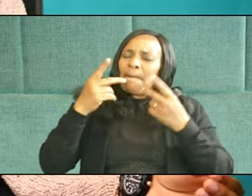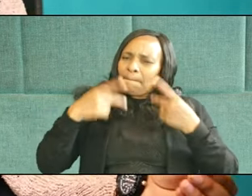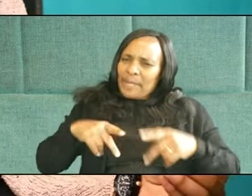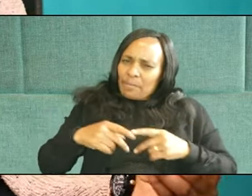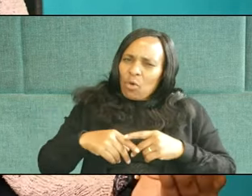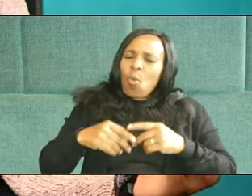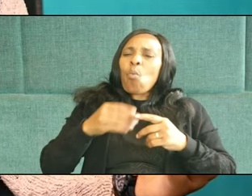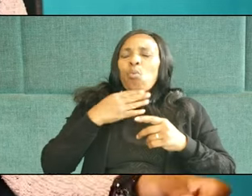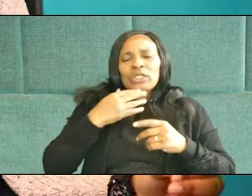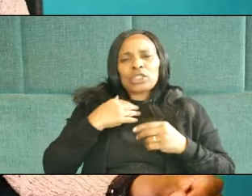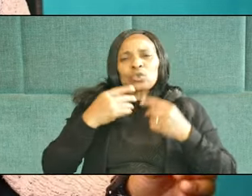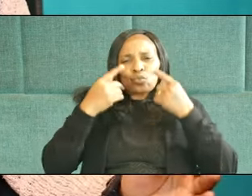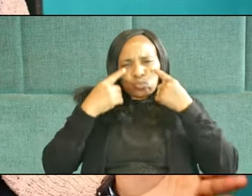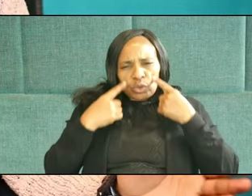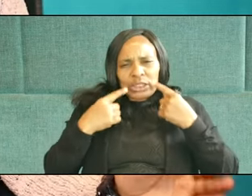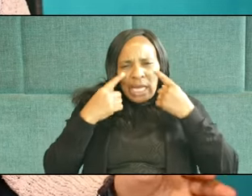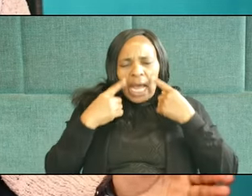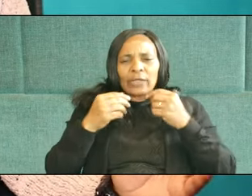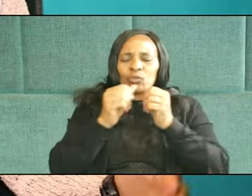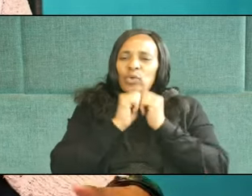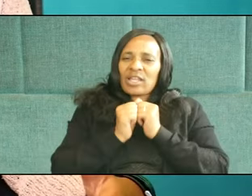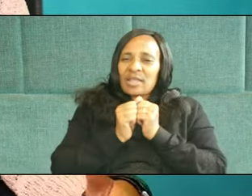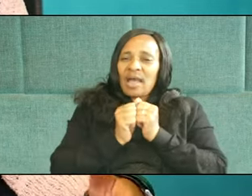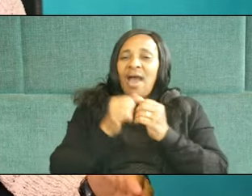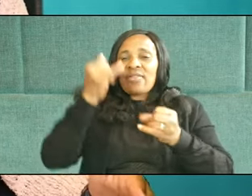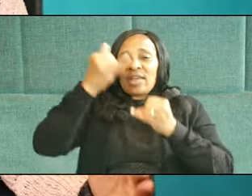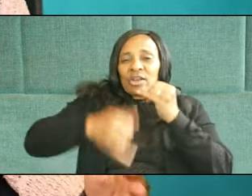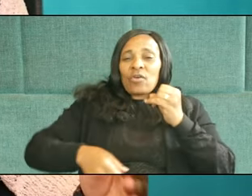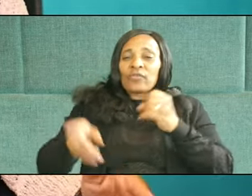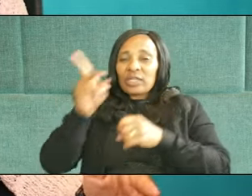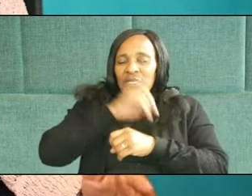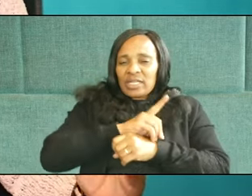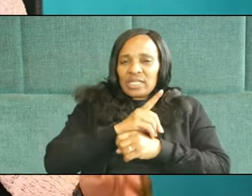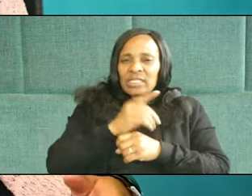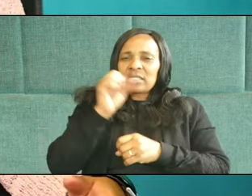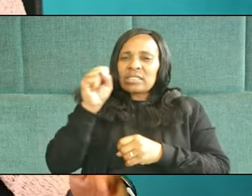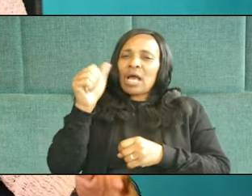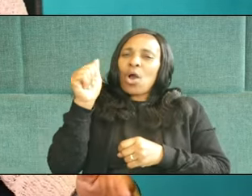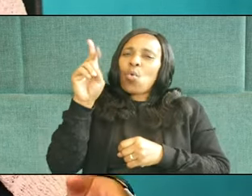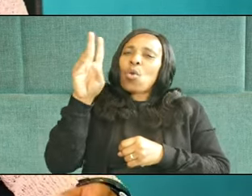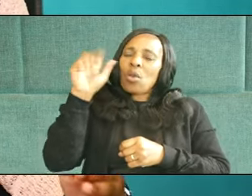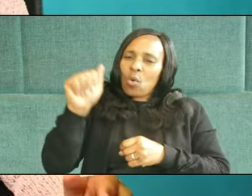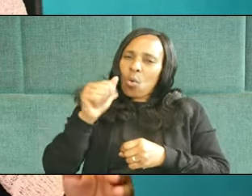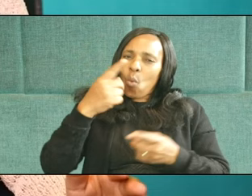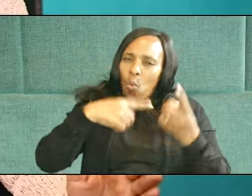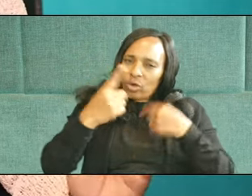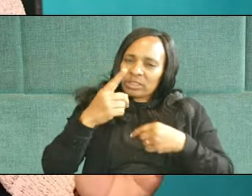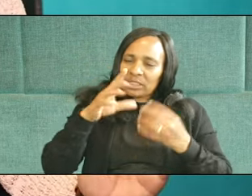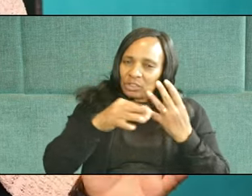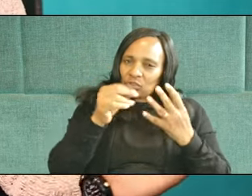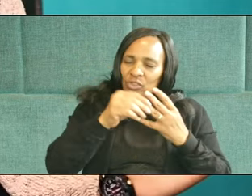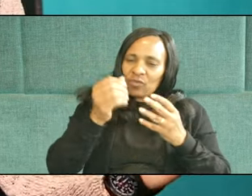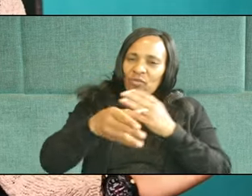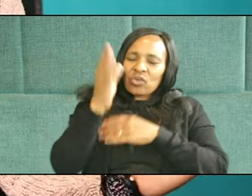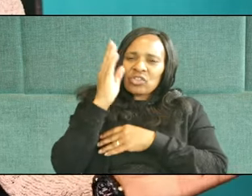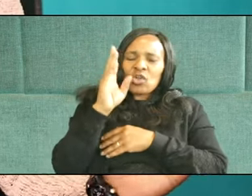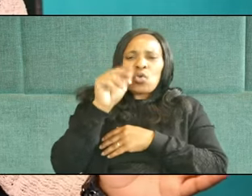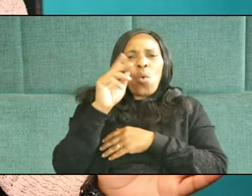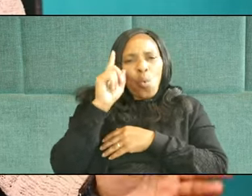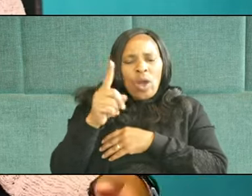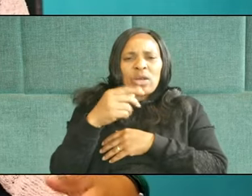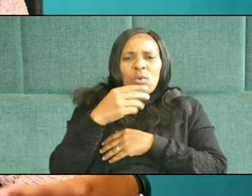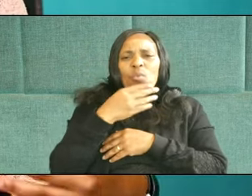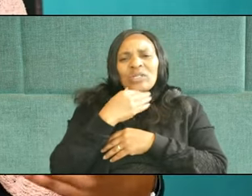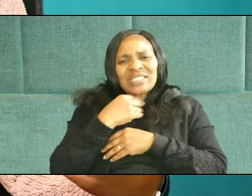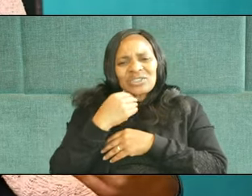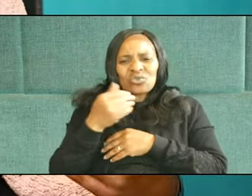mourn with him, because at the end of the day, Saul was at some point the chosen of God, and he didn't want anyone to look down on